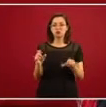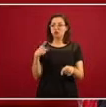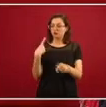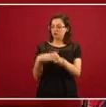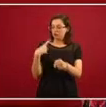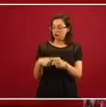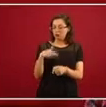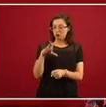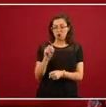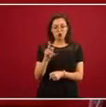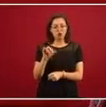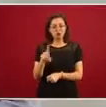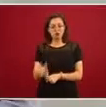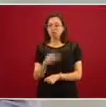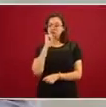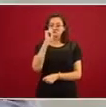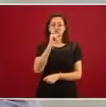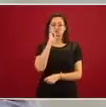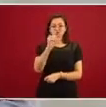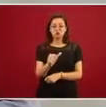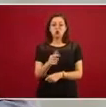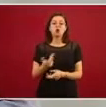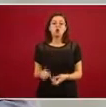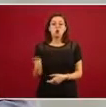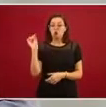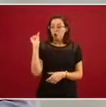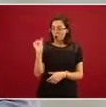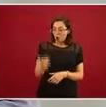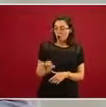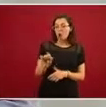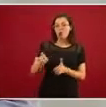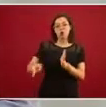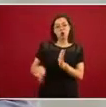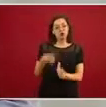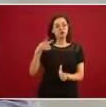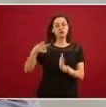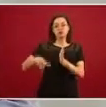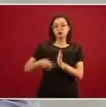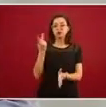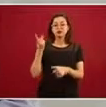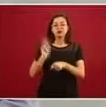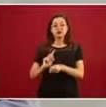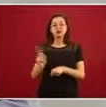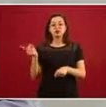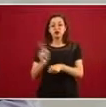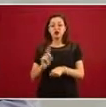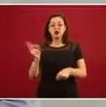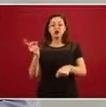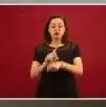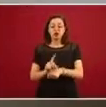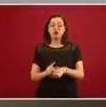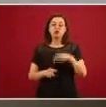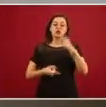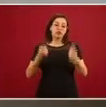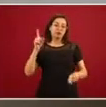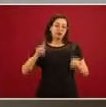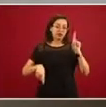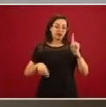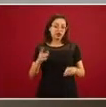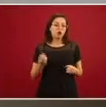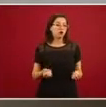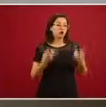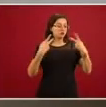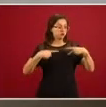confirmed cases. This will continue. Today there will be another group of tests that will